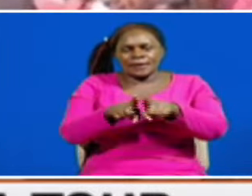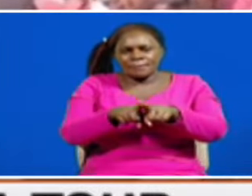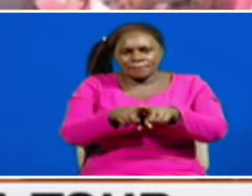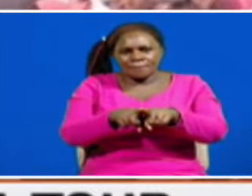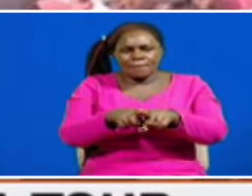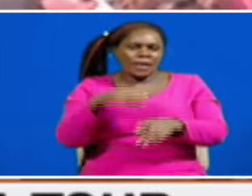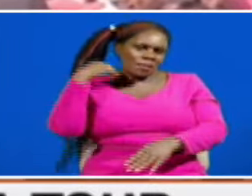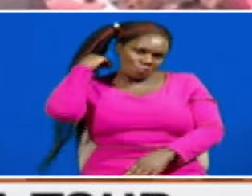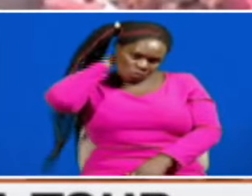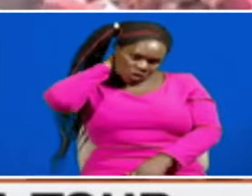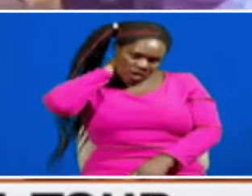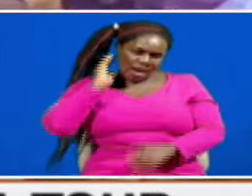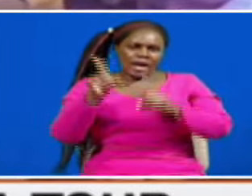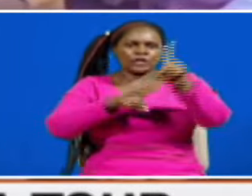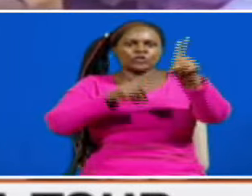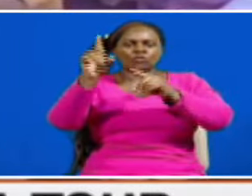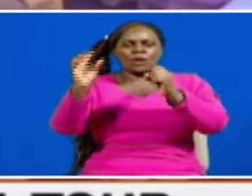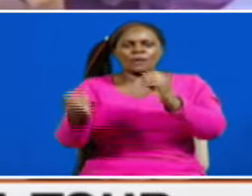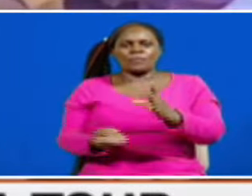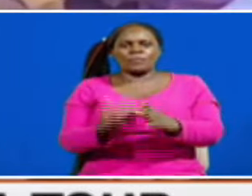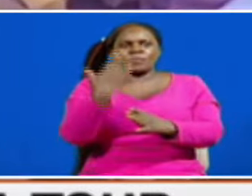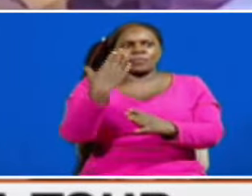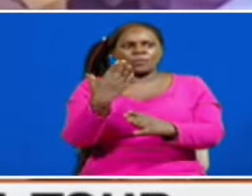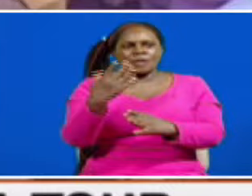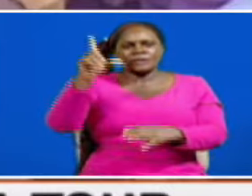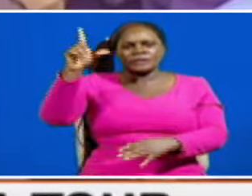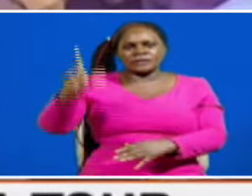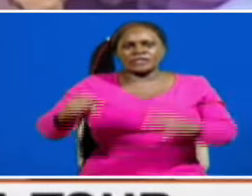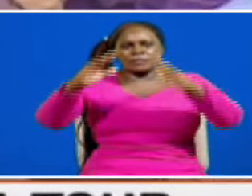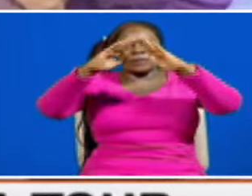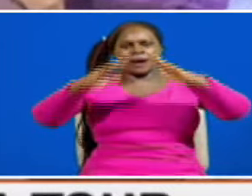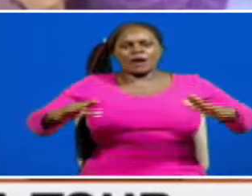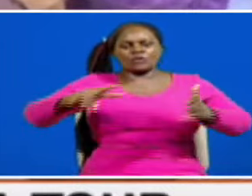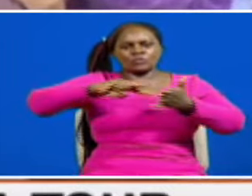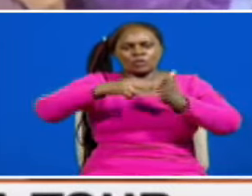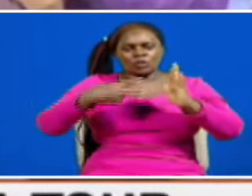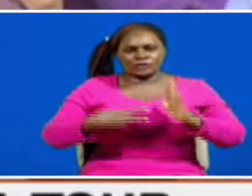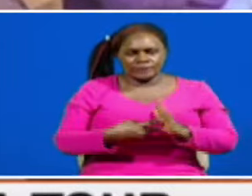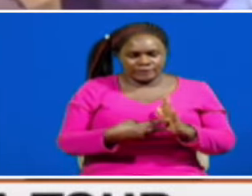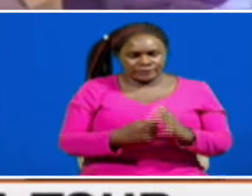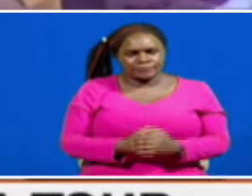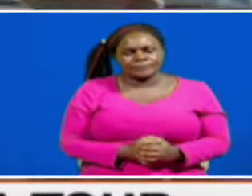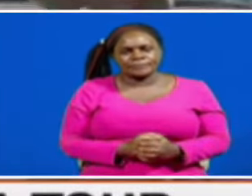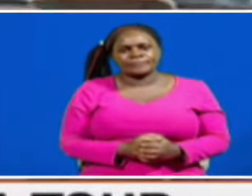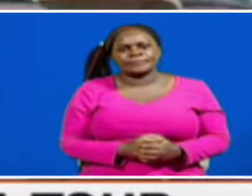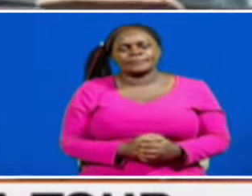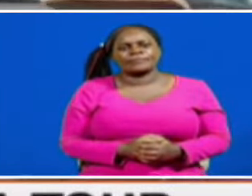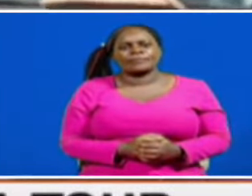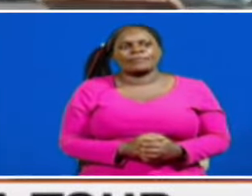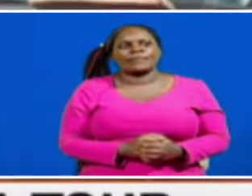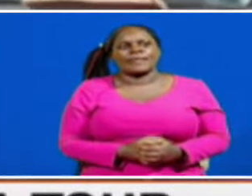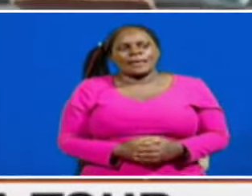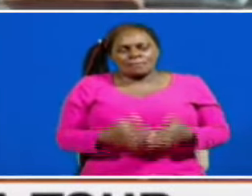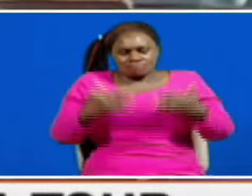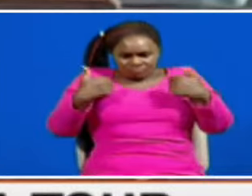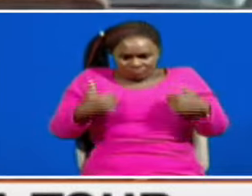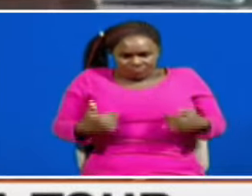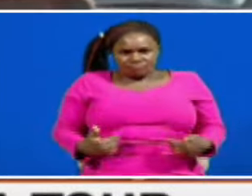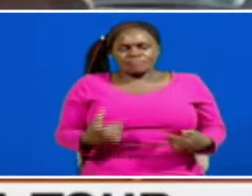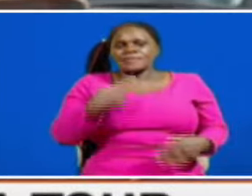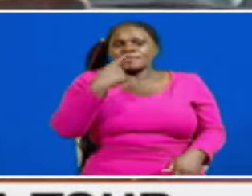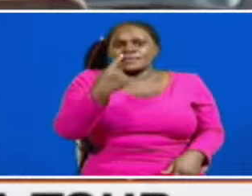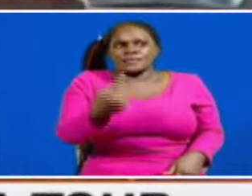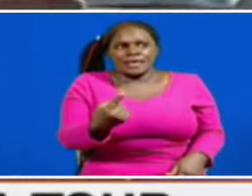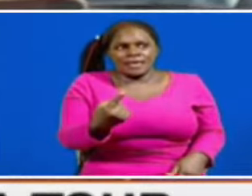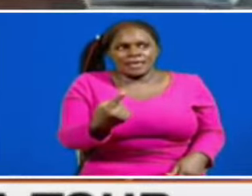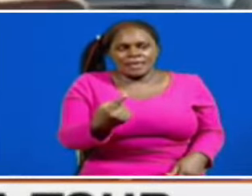his Muranga tour by launching the Mackenzie Affordable Housing Project in Kandara Constituency. Na mimi nimesema